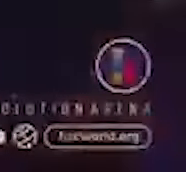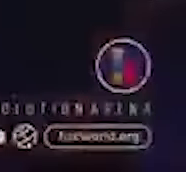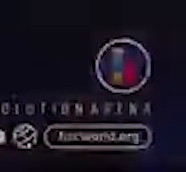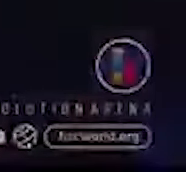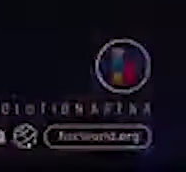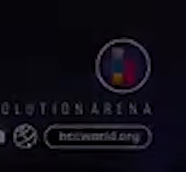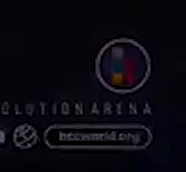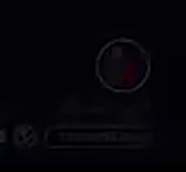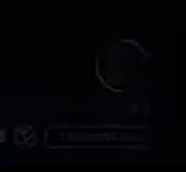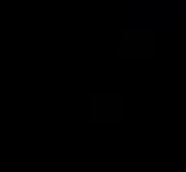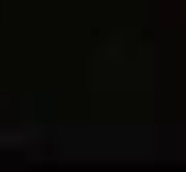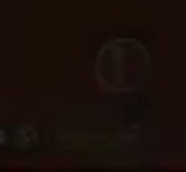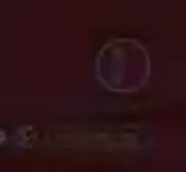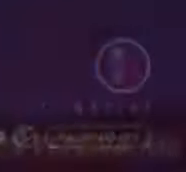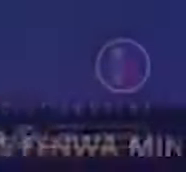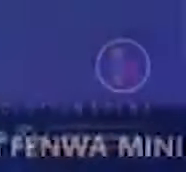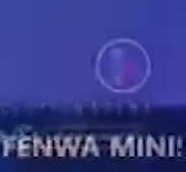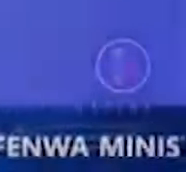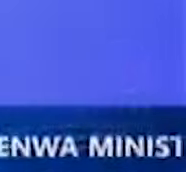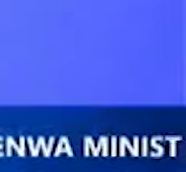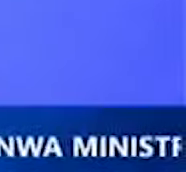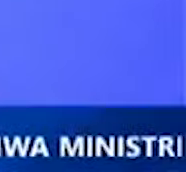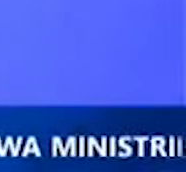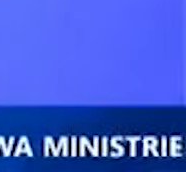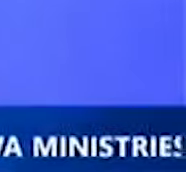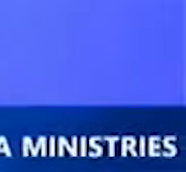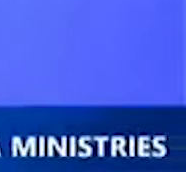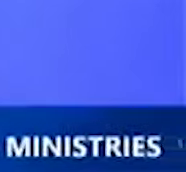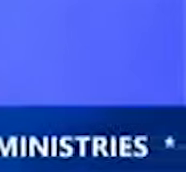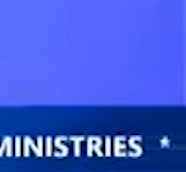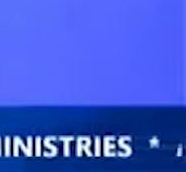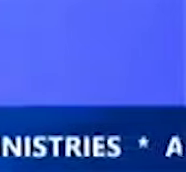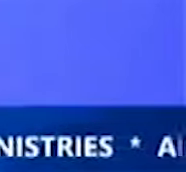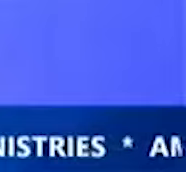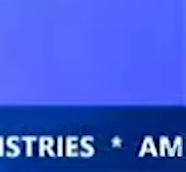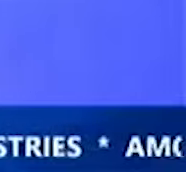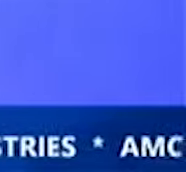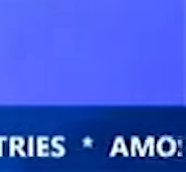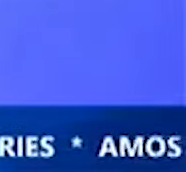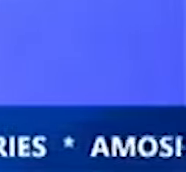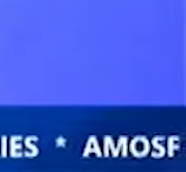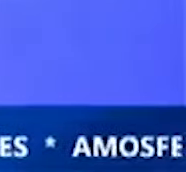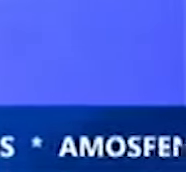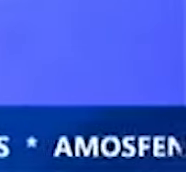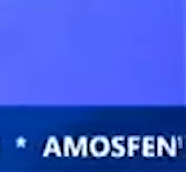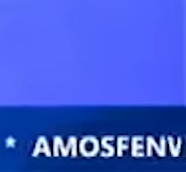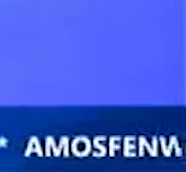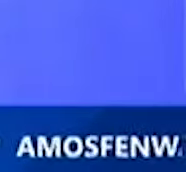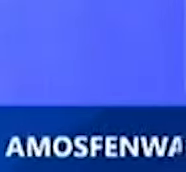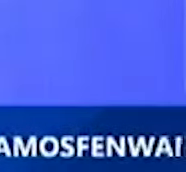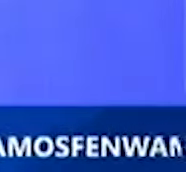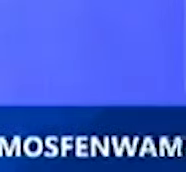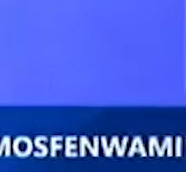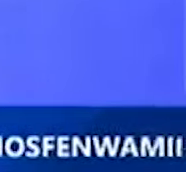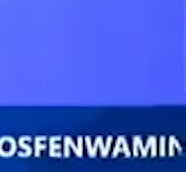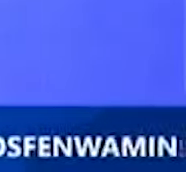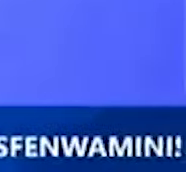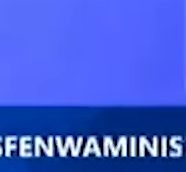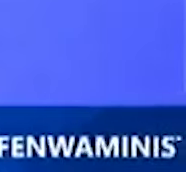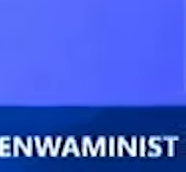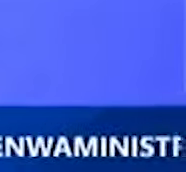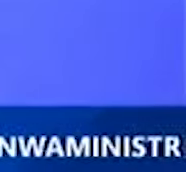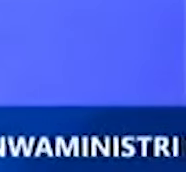you? How many of you know that if I love you sincerely and I'm sending you probably to go somewhere at the island and run